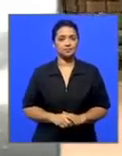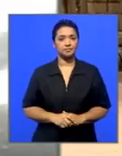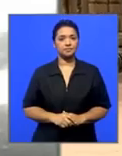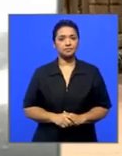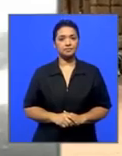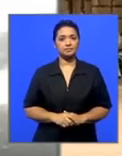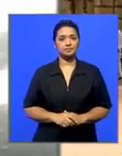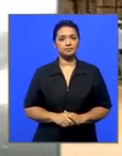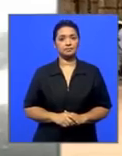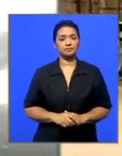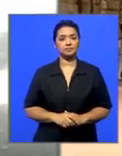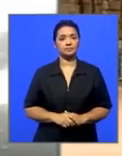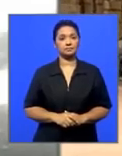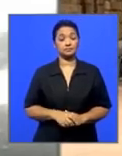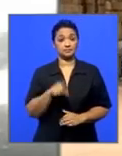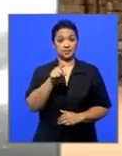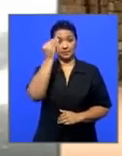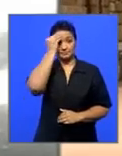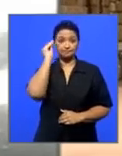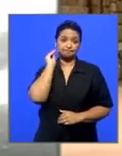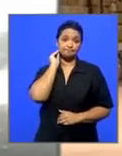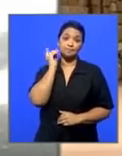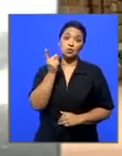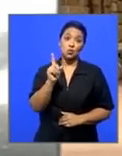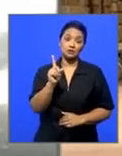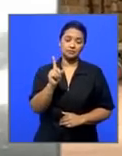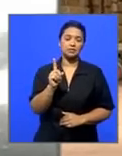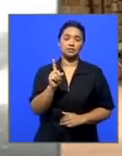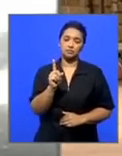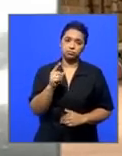But people just need to remember that traffic